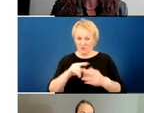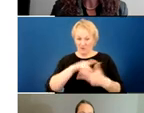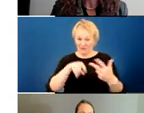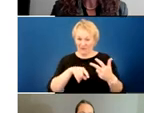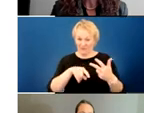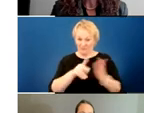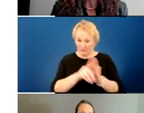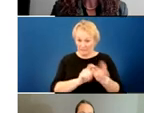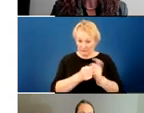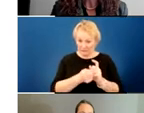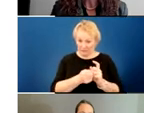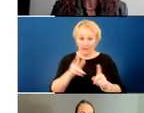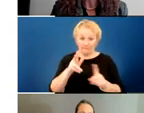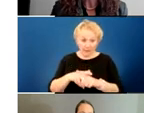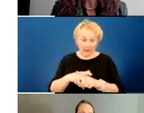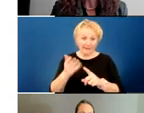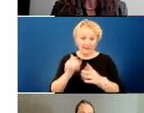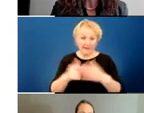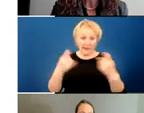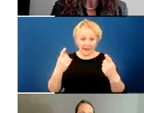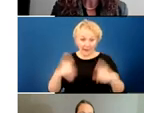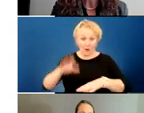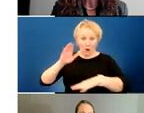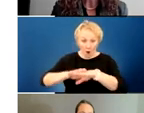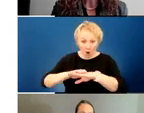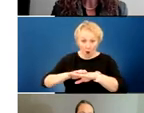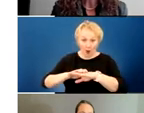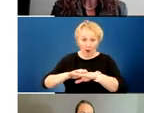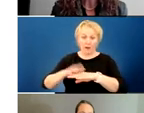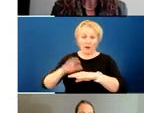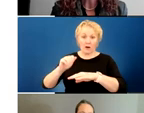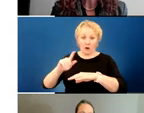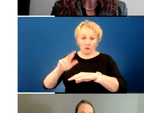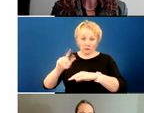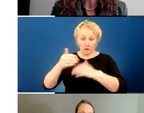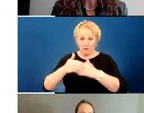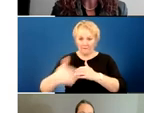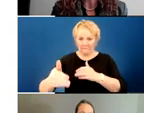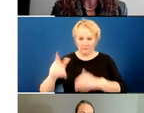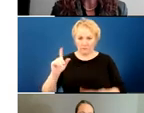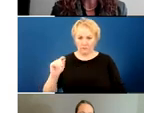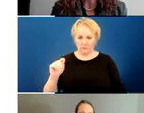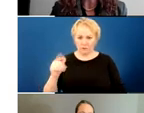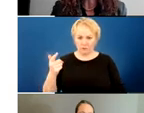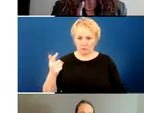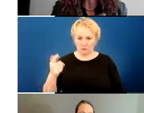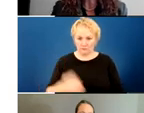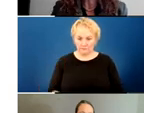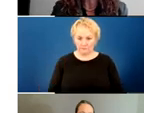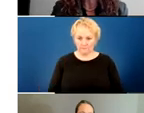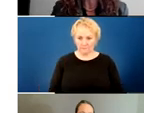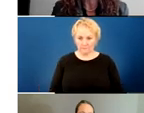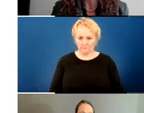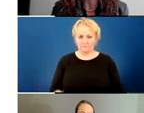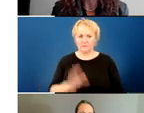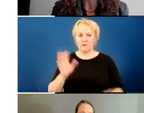changes apply to disasters that were on or after August 23rd, 2021. And we'll go through